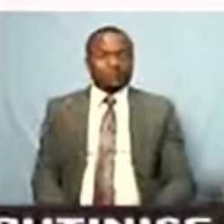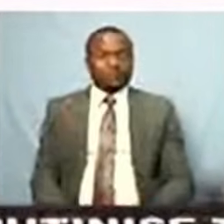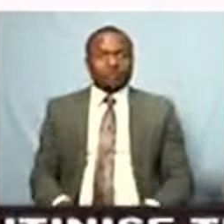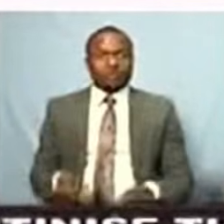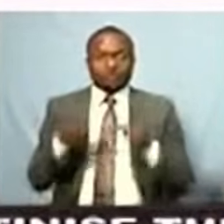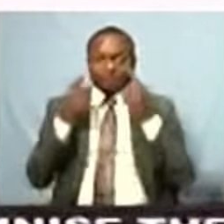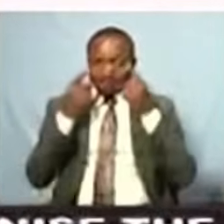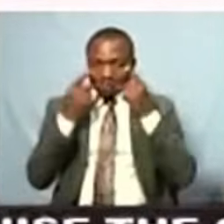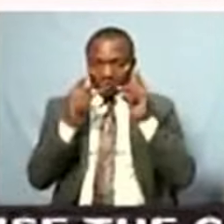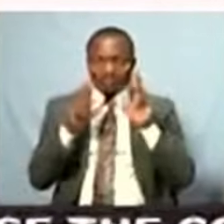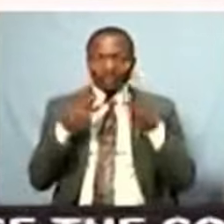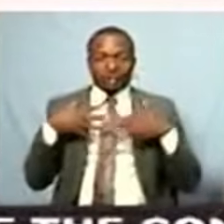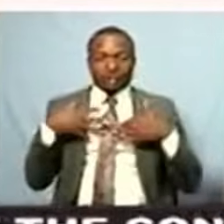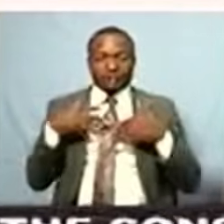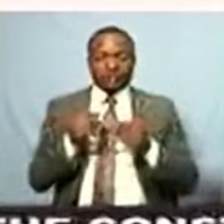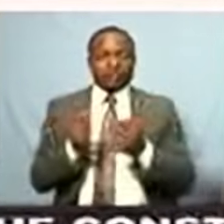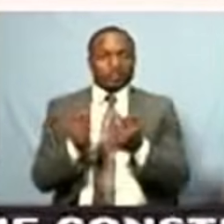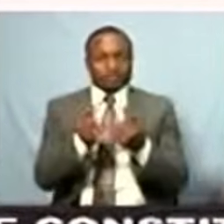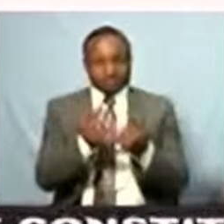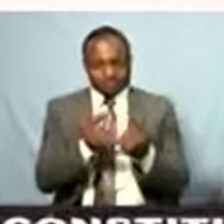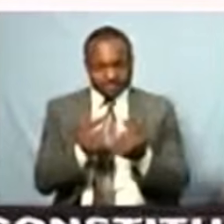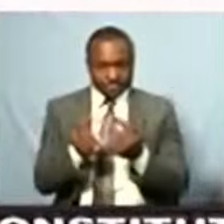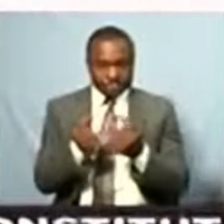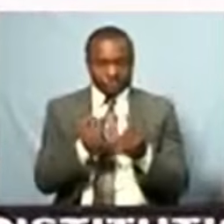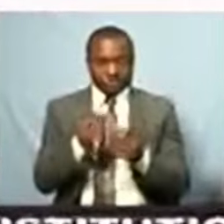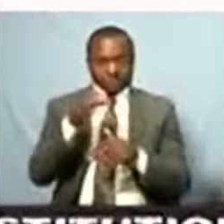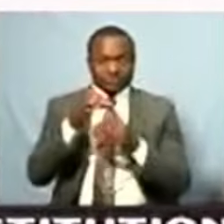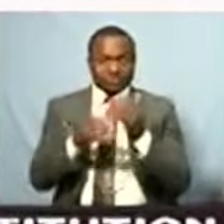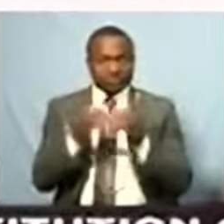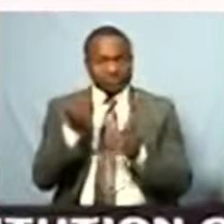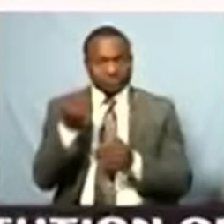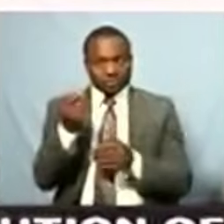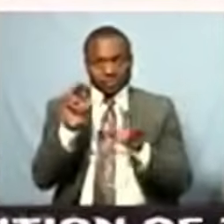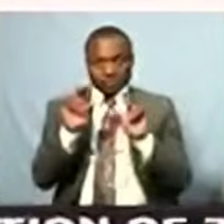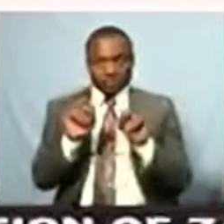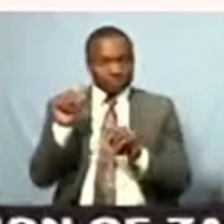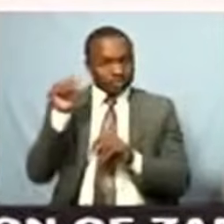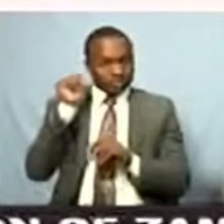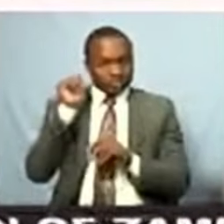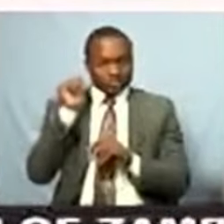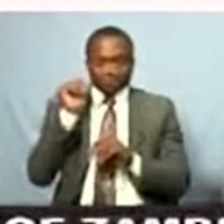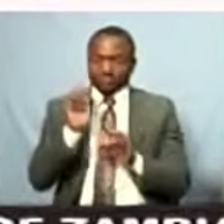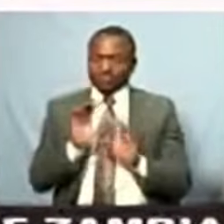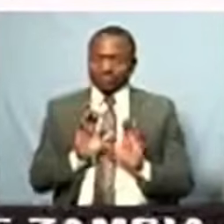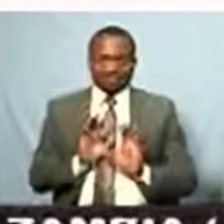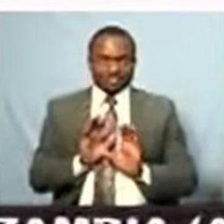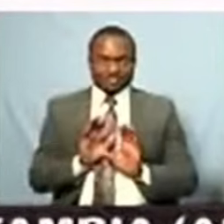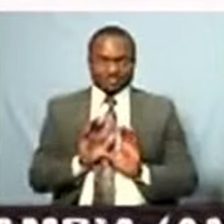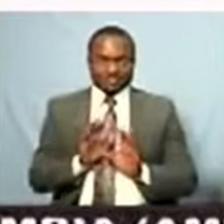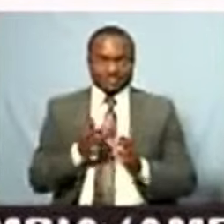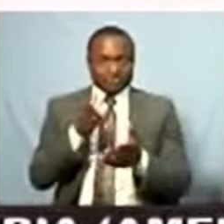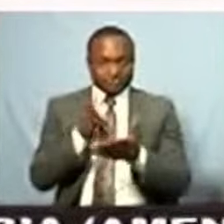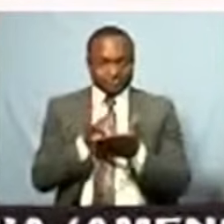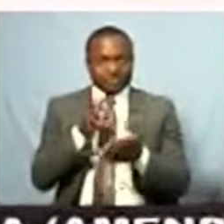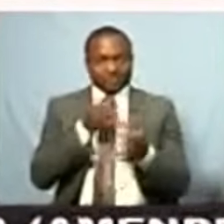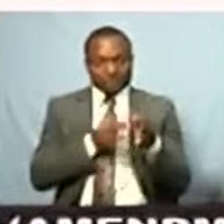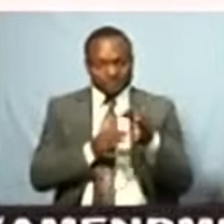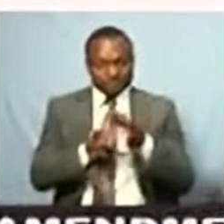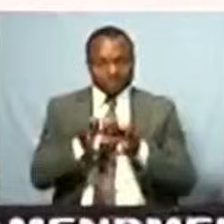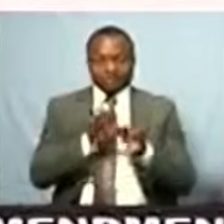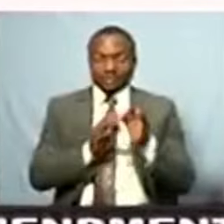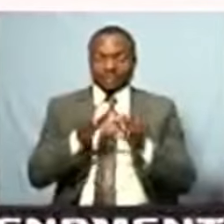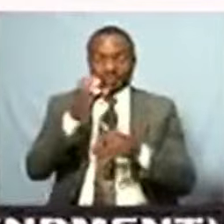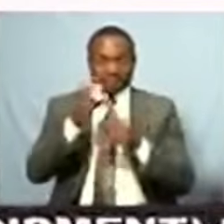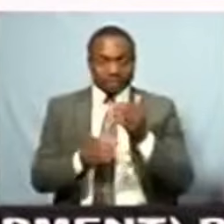health situation. Clause 12, there is no objection from NIPA. This is justified, the